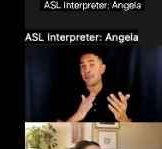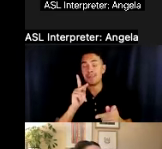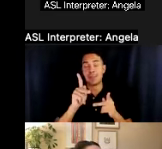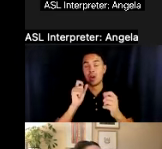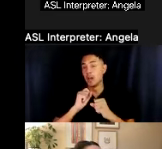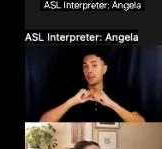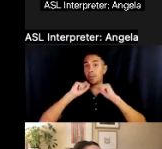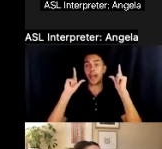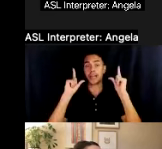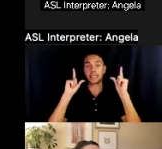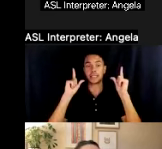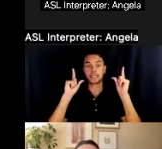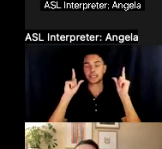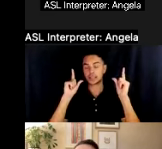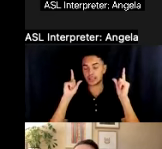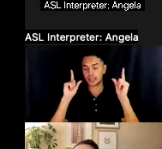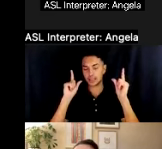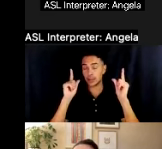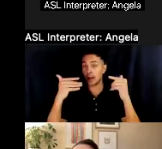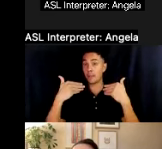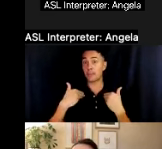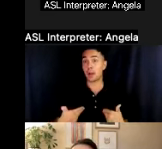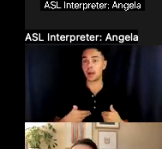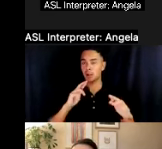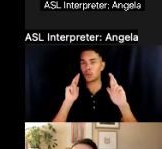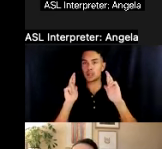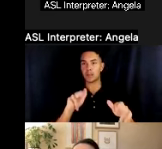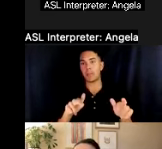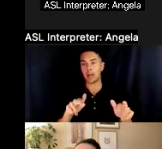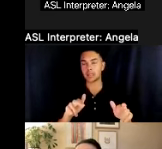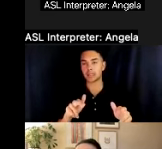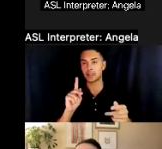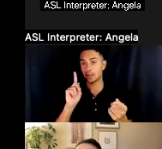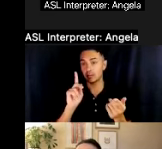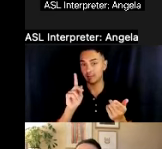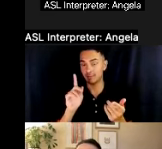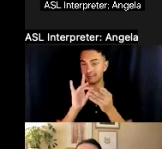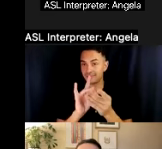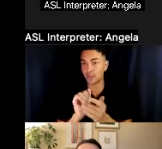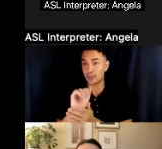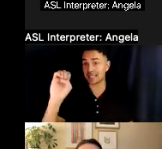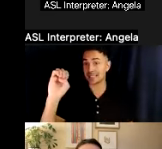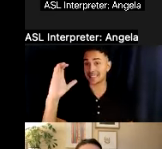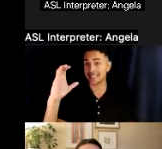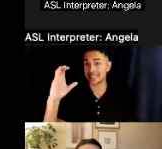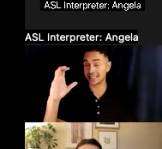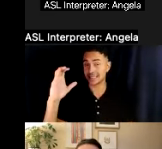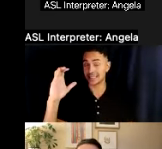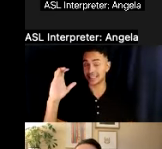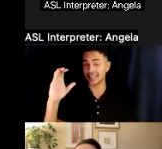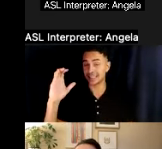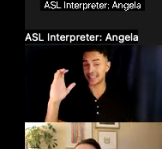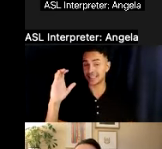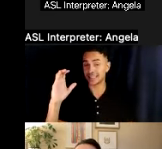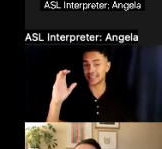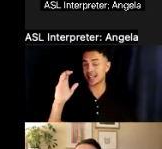at what the body's response is to taking emergency contraception. And just like